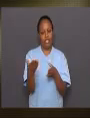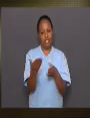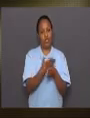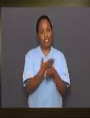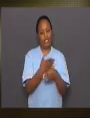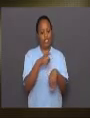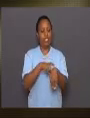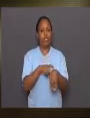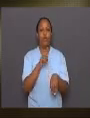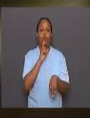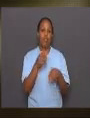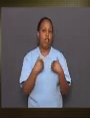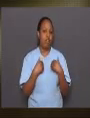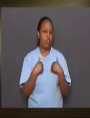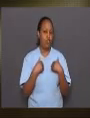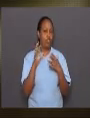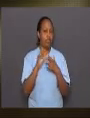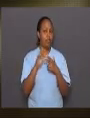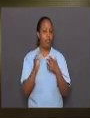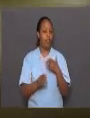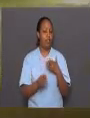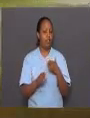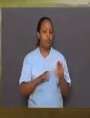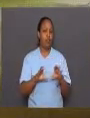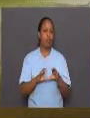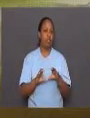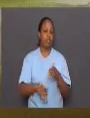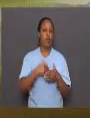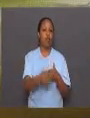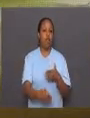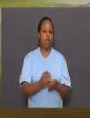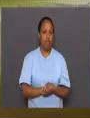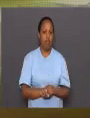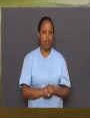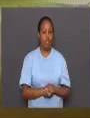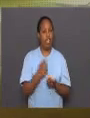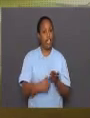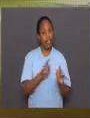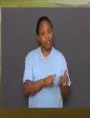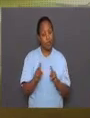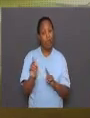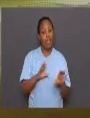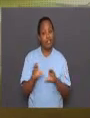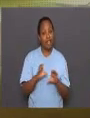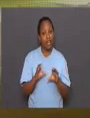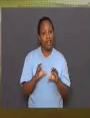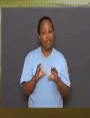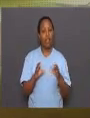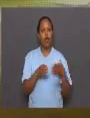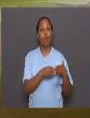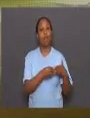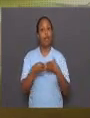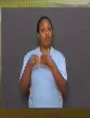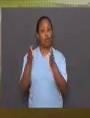term, after which an election is held. This keeps the leader from becoming